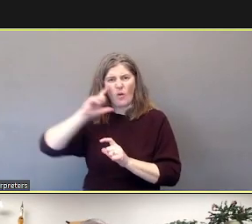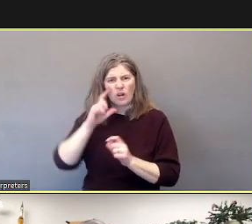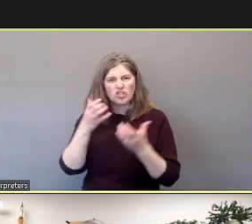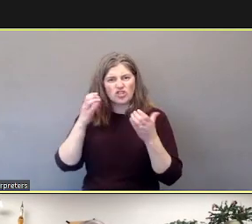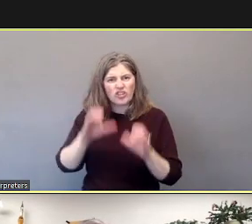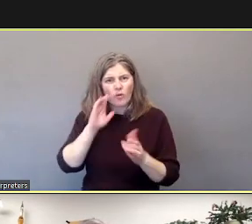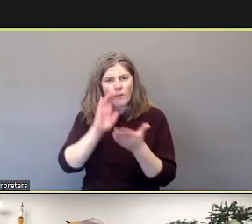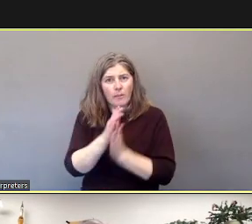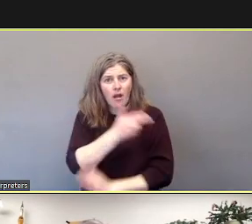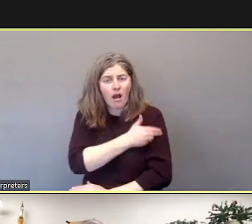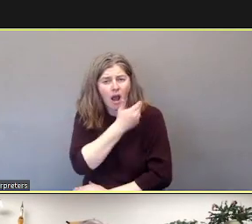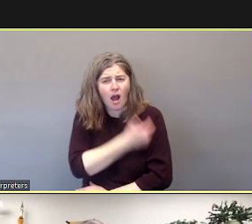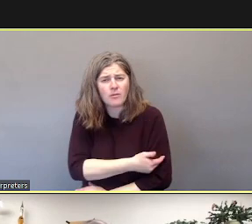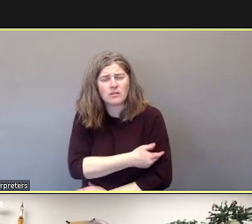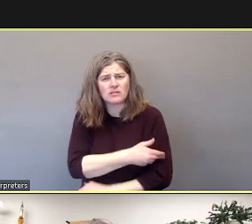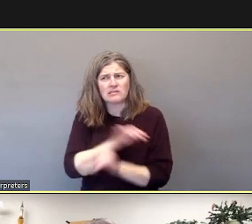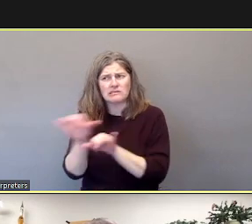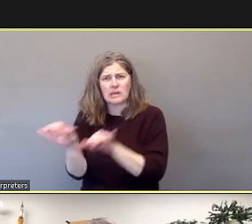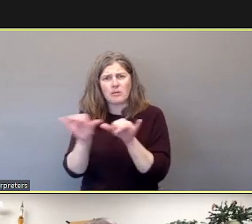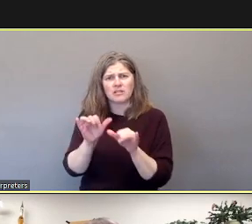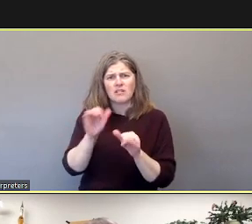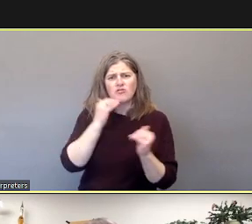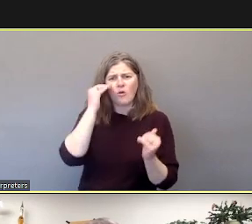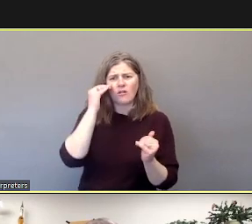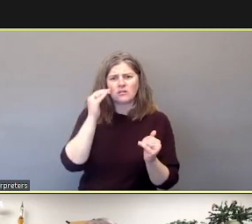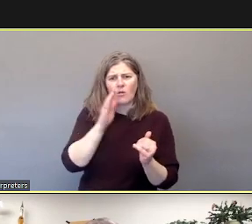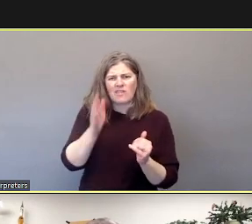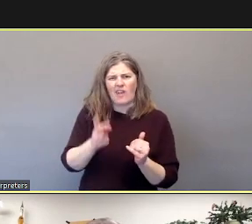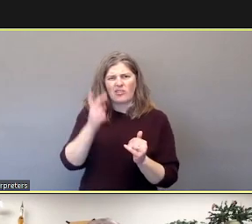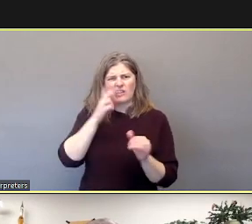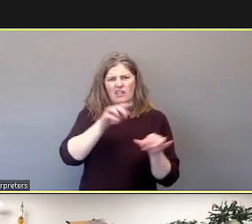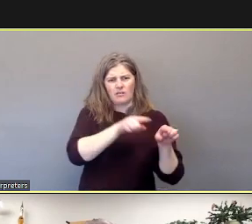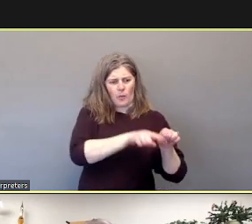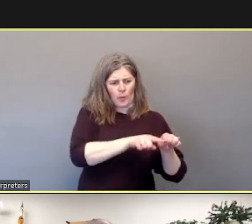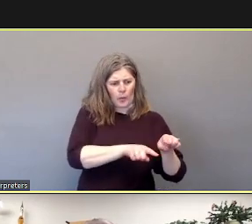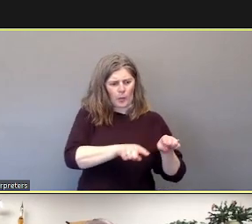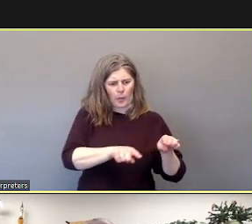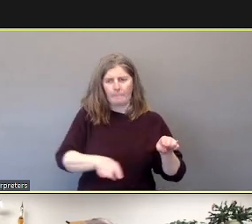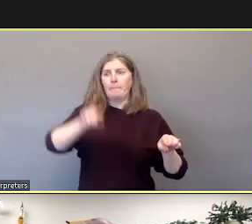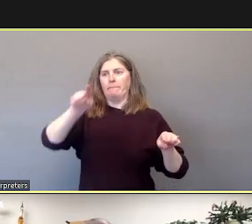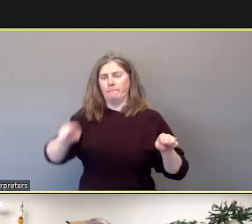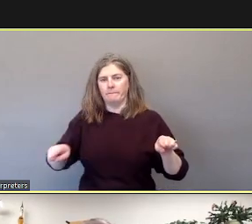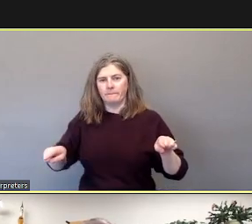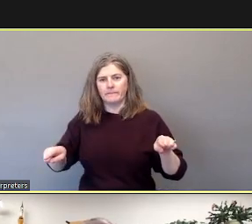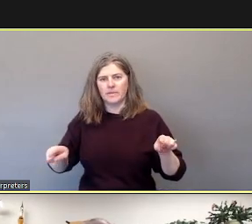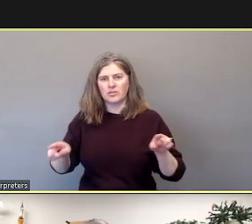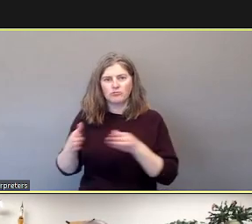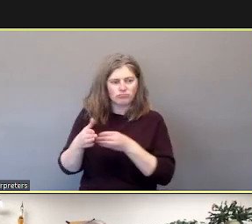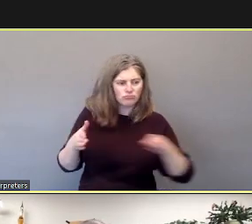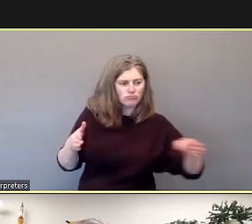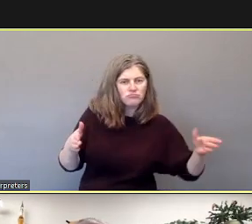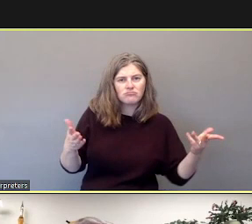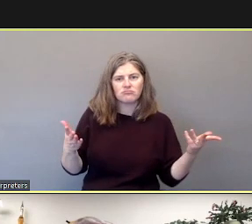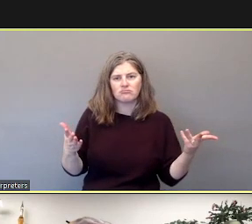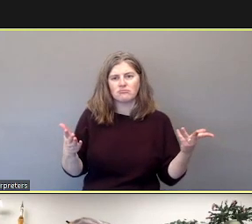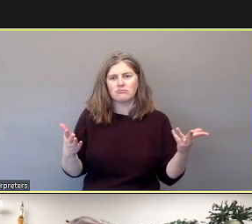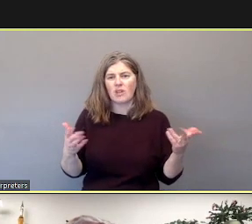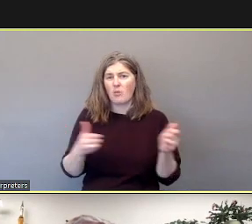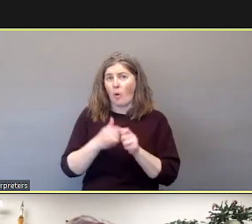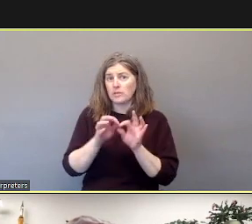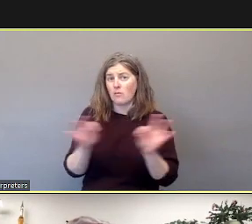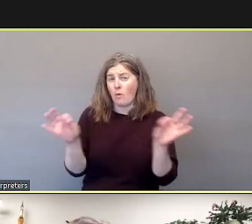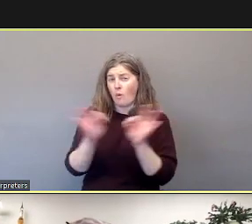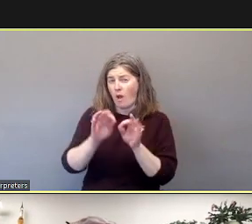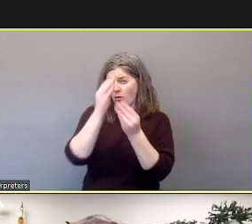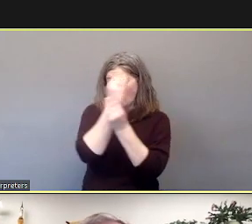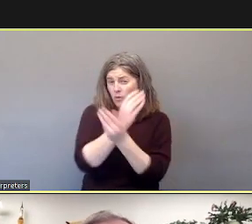hospitalized, as it has for adults. We've never seen anything quite like this throughout the whole rest of the pandemic. And I guess the most important thing I will